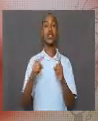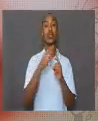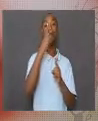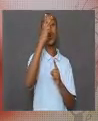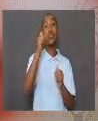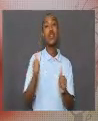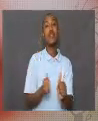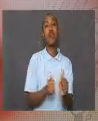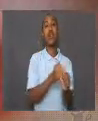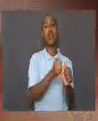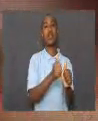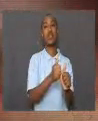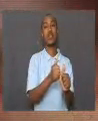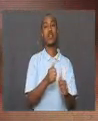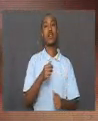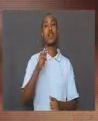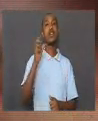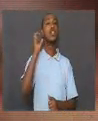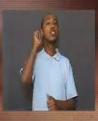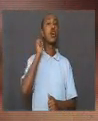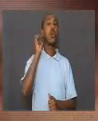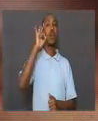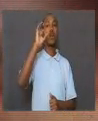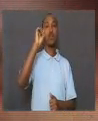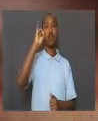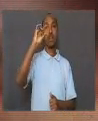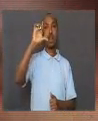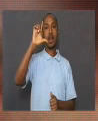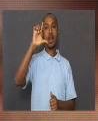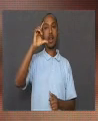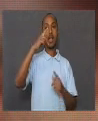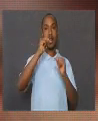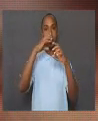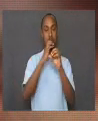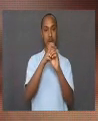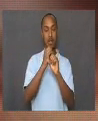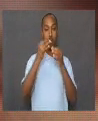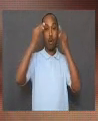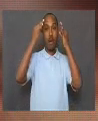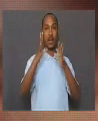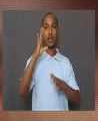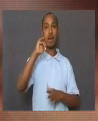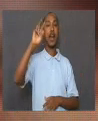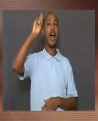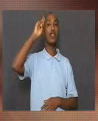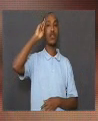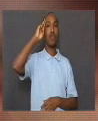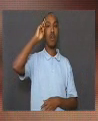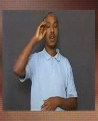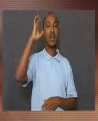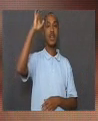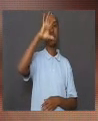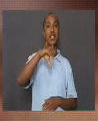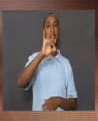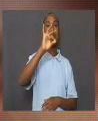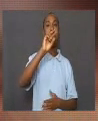following. The gold foil experiment, conducted by Rutherford, led to the discovery